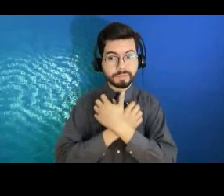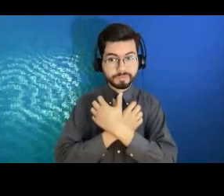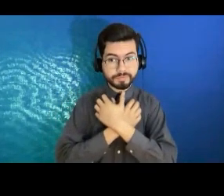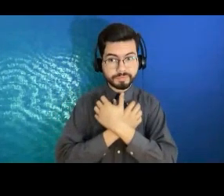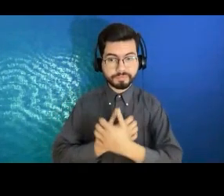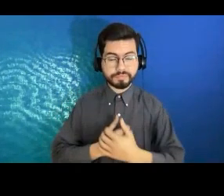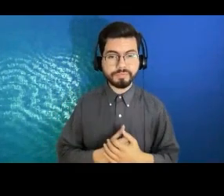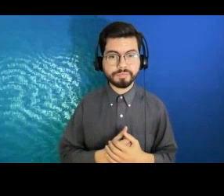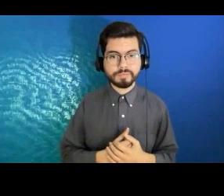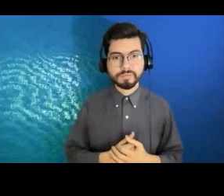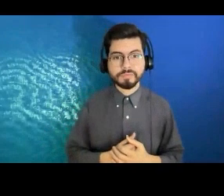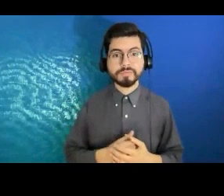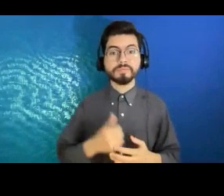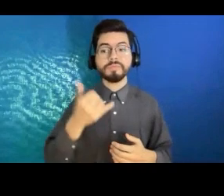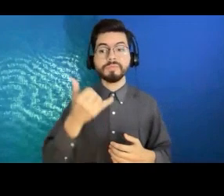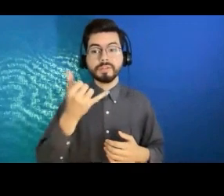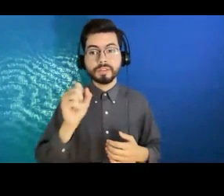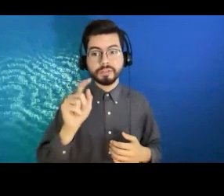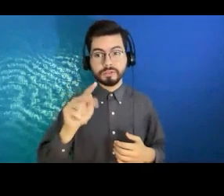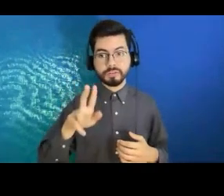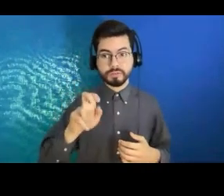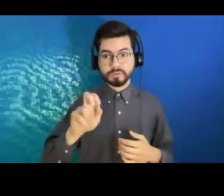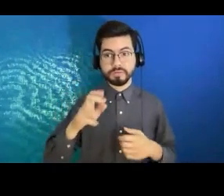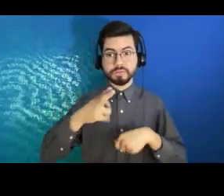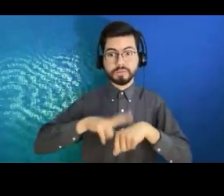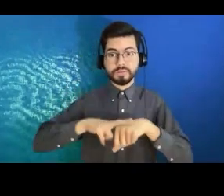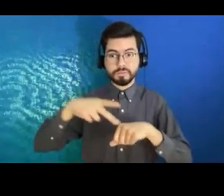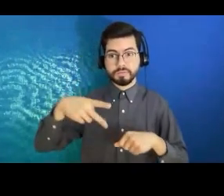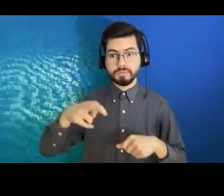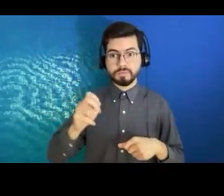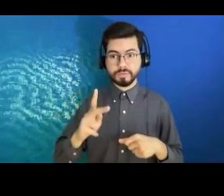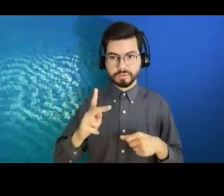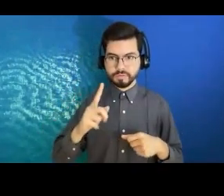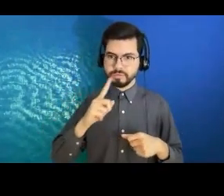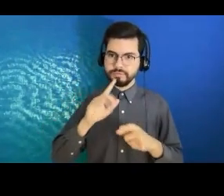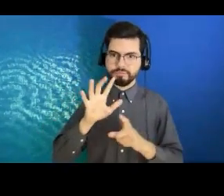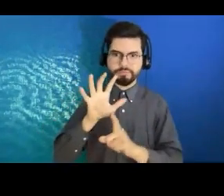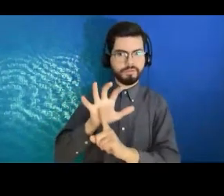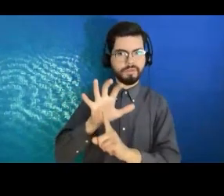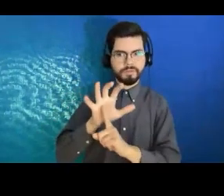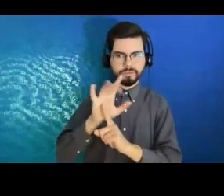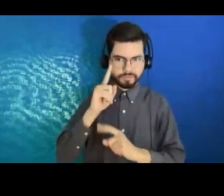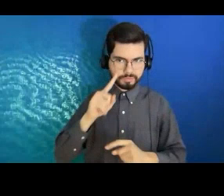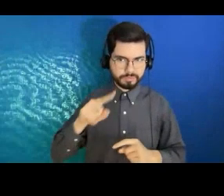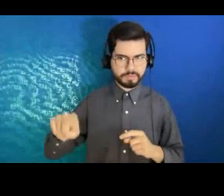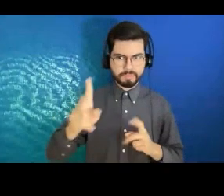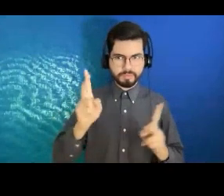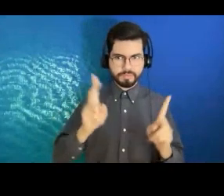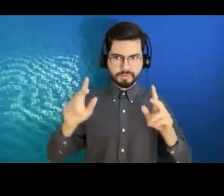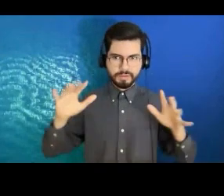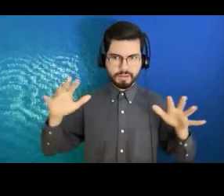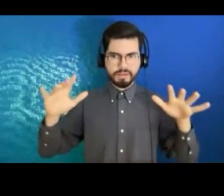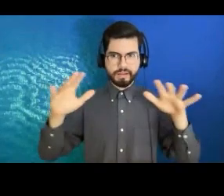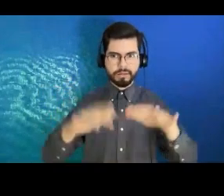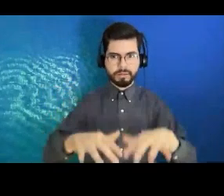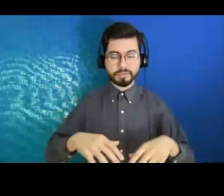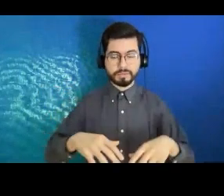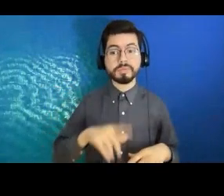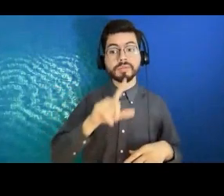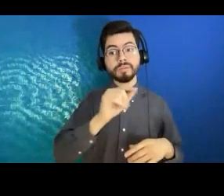So Yellowstone National Park is extremely popular with visitors, and since 2015, we've seen visitation increase